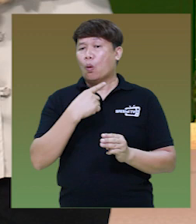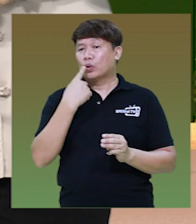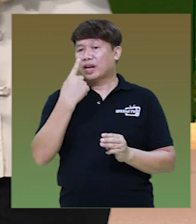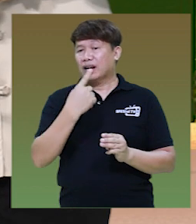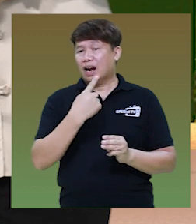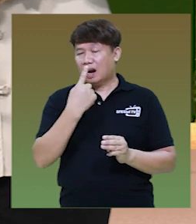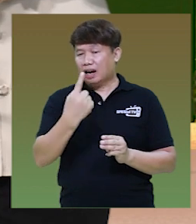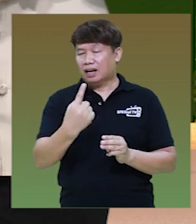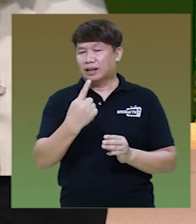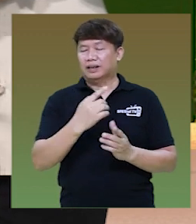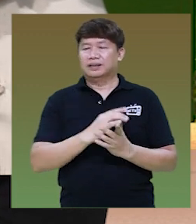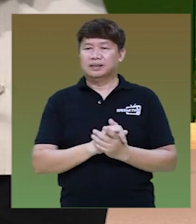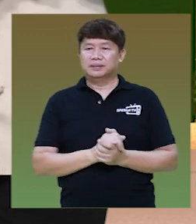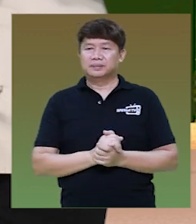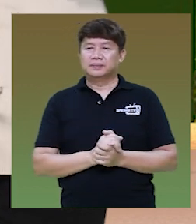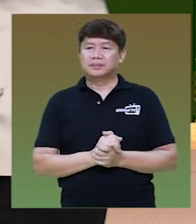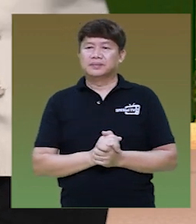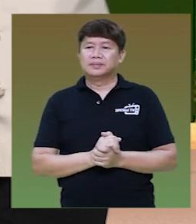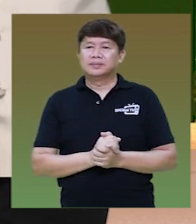who they are.